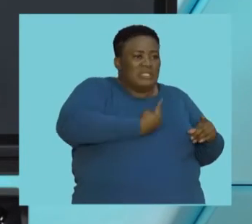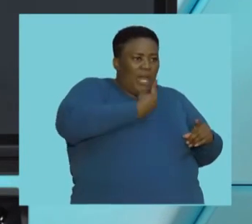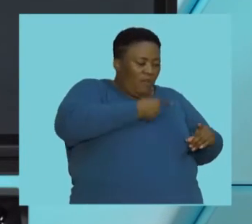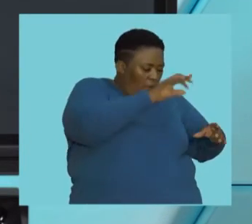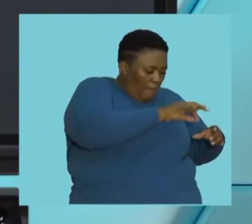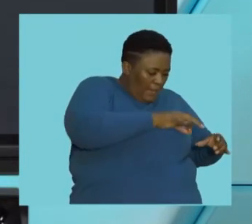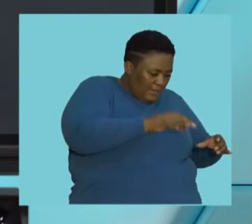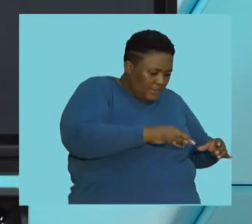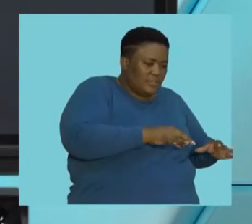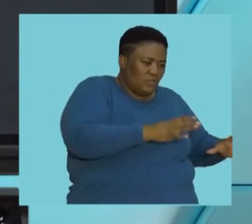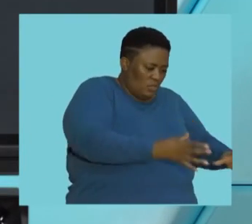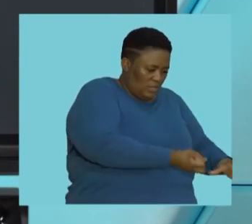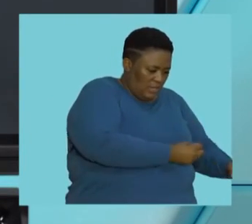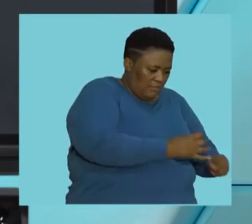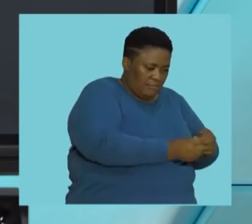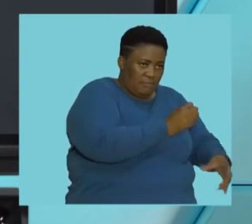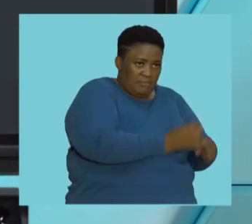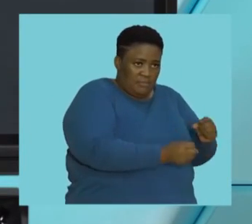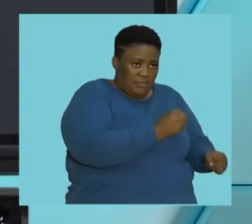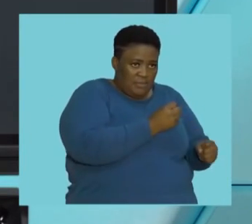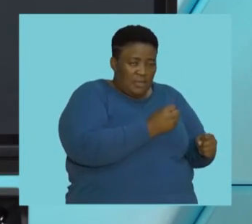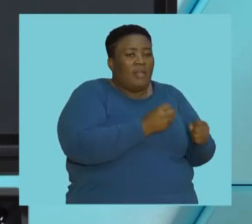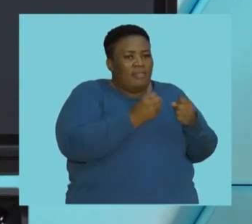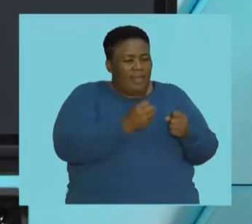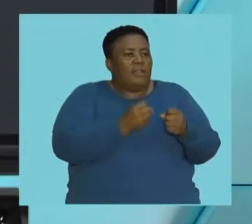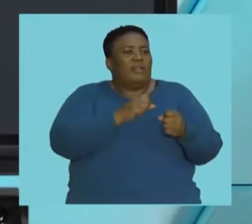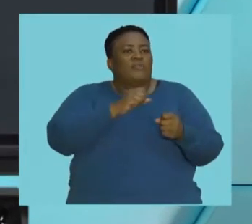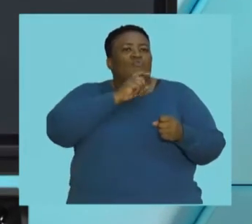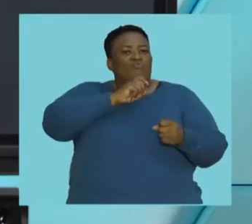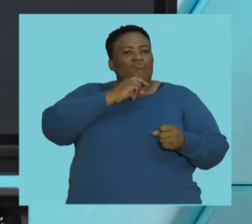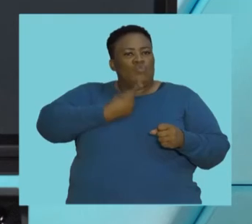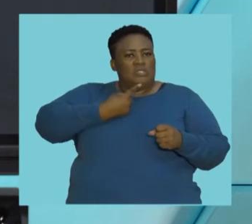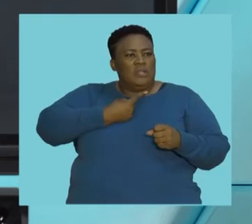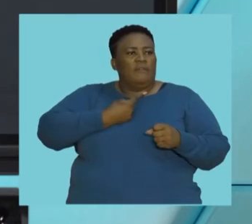that fresh from your garden, you would consume that immediately, and hence you would not